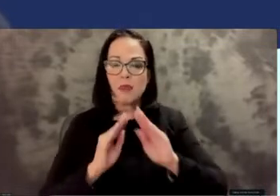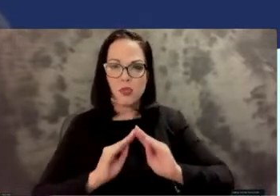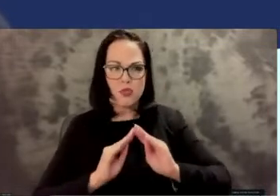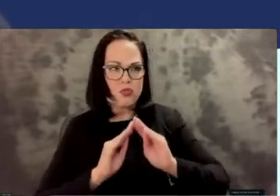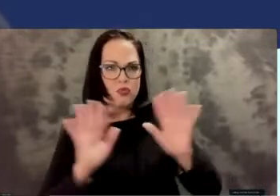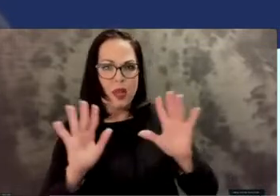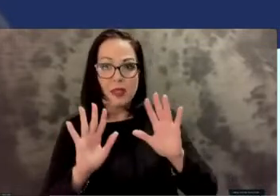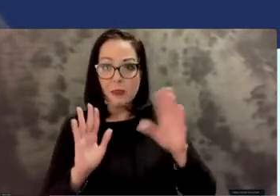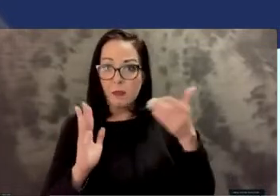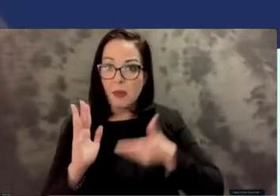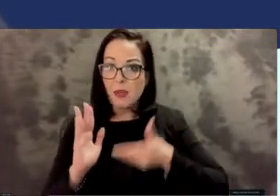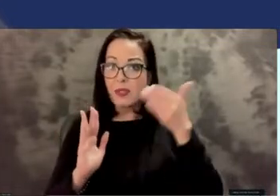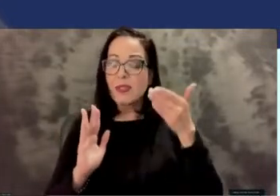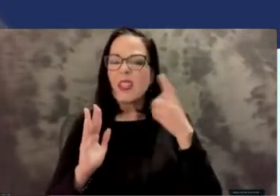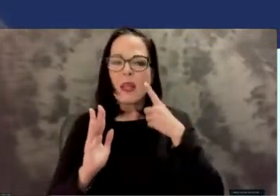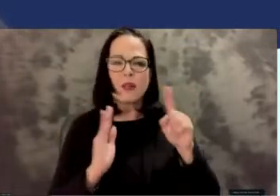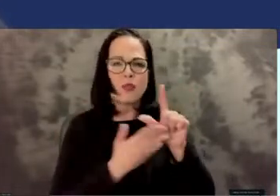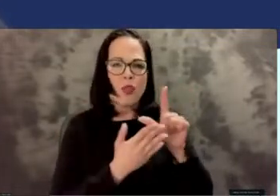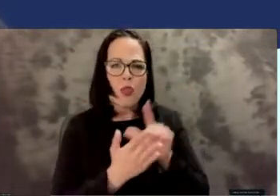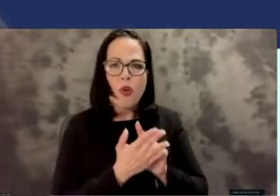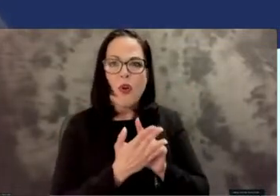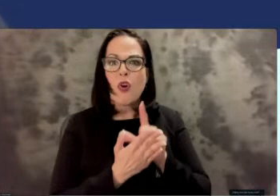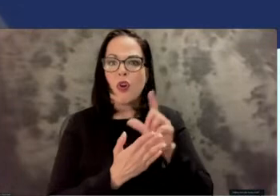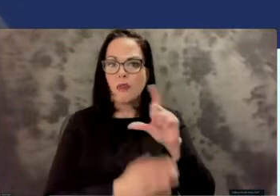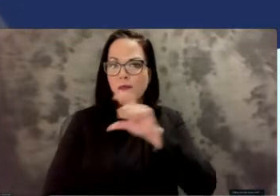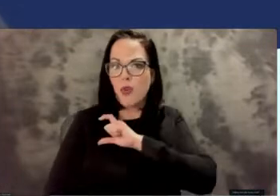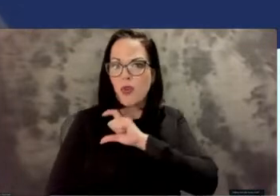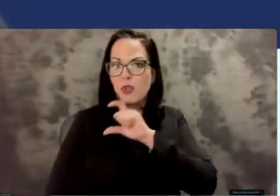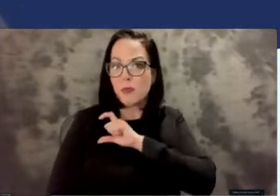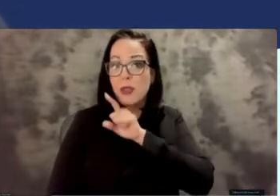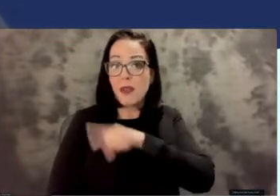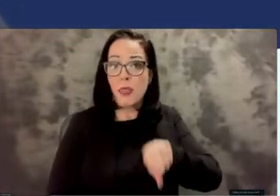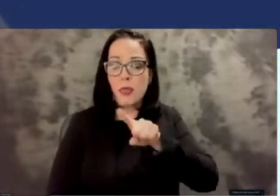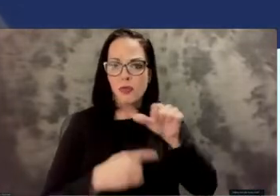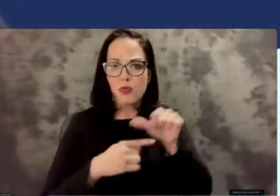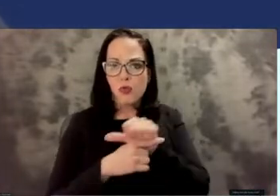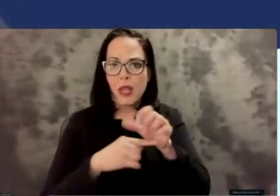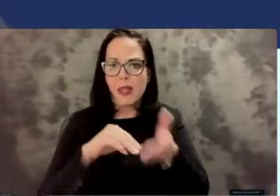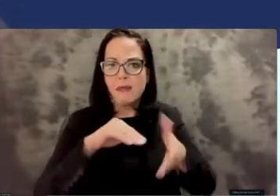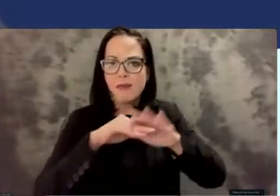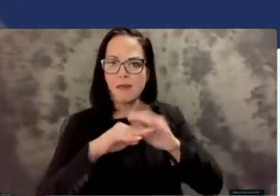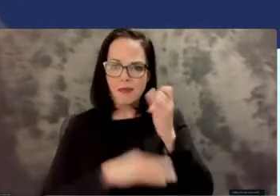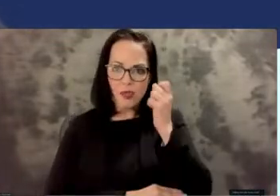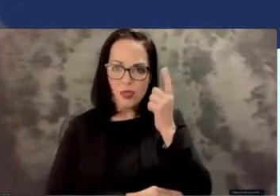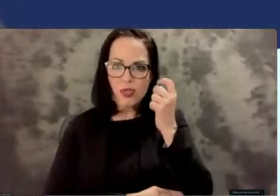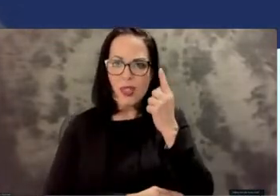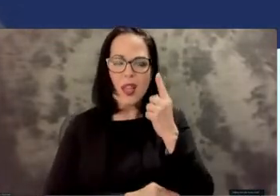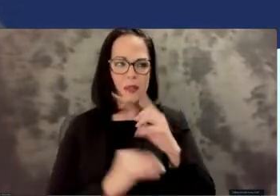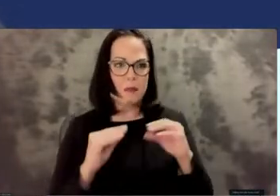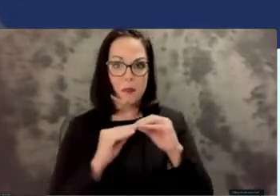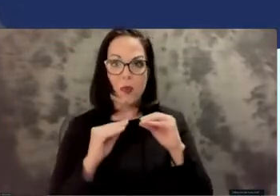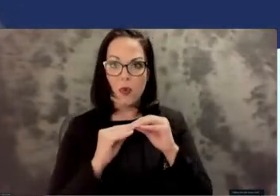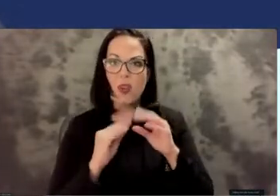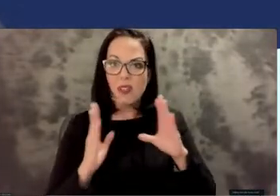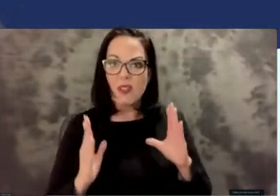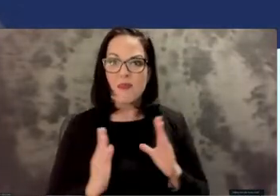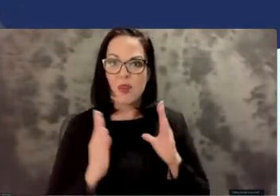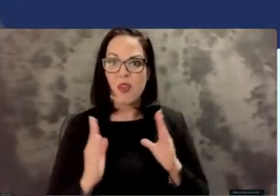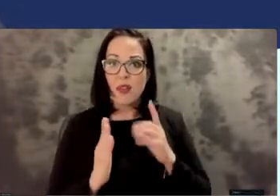law enforcement training to increase capacity and competency to report hate crimes motivated by anti-Asian